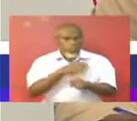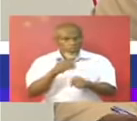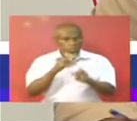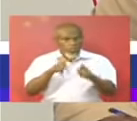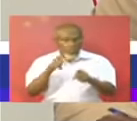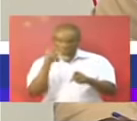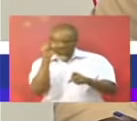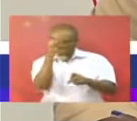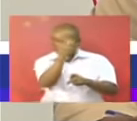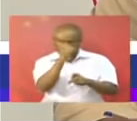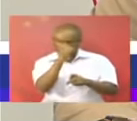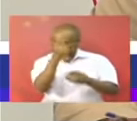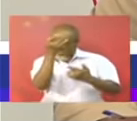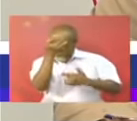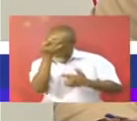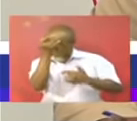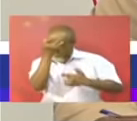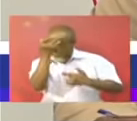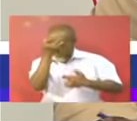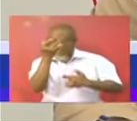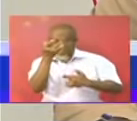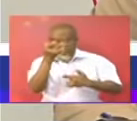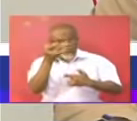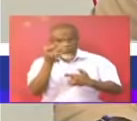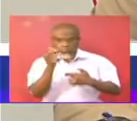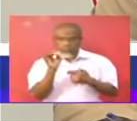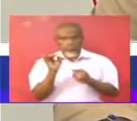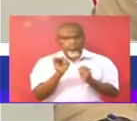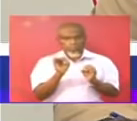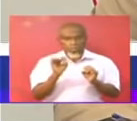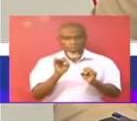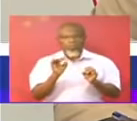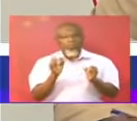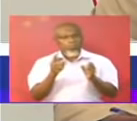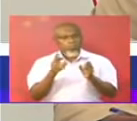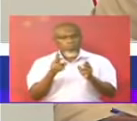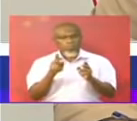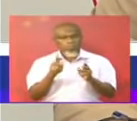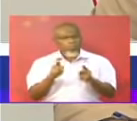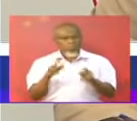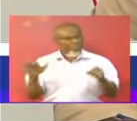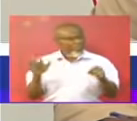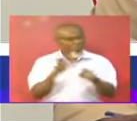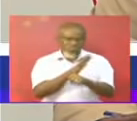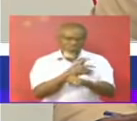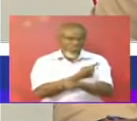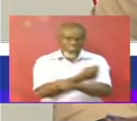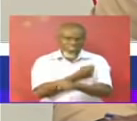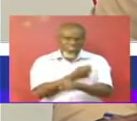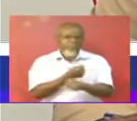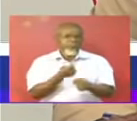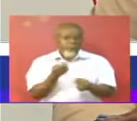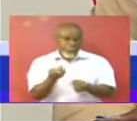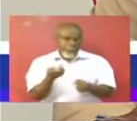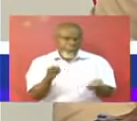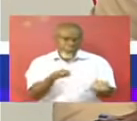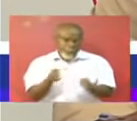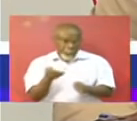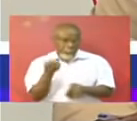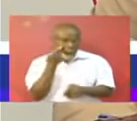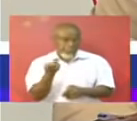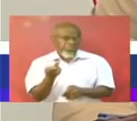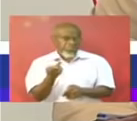among the fatalities, there have not been any fully vaccinated individuals, which is in line with